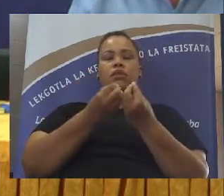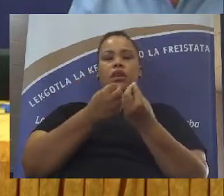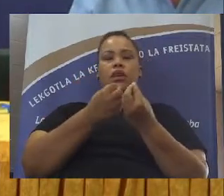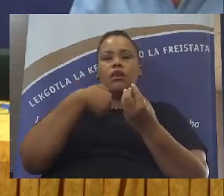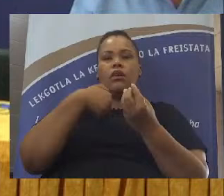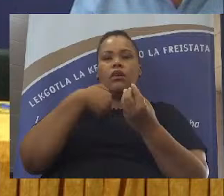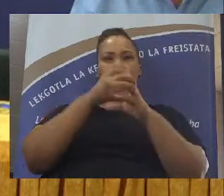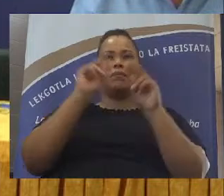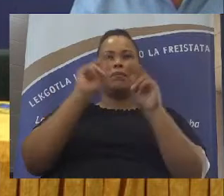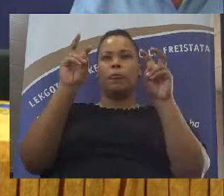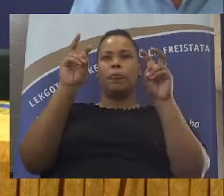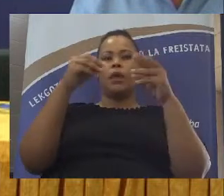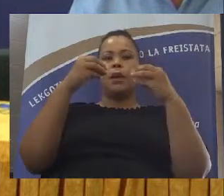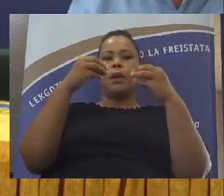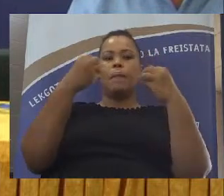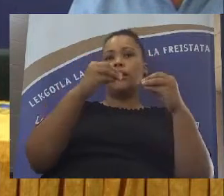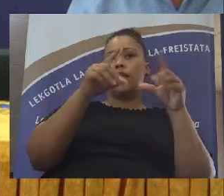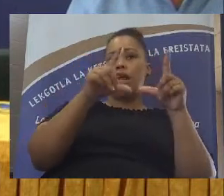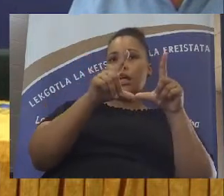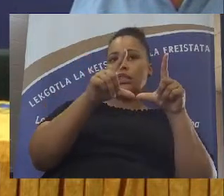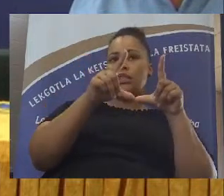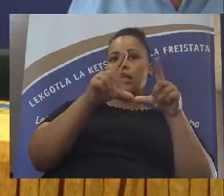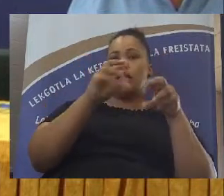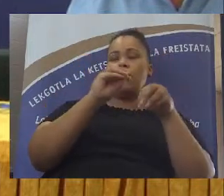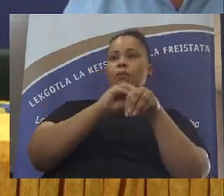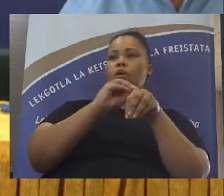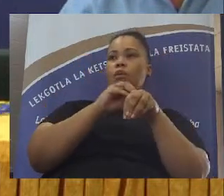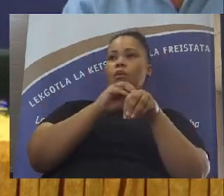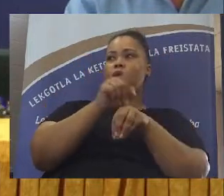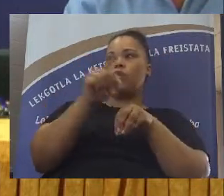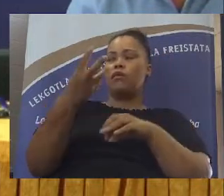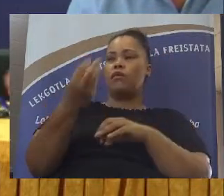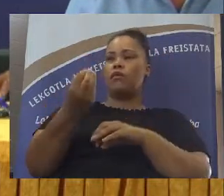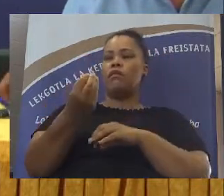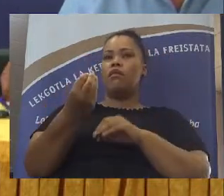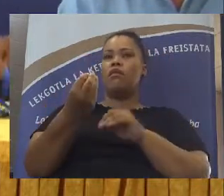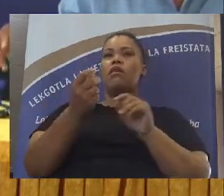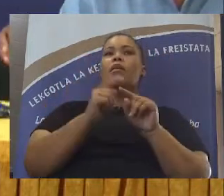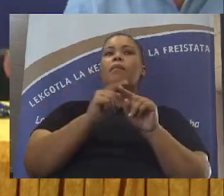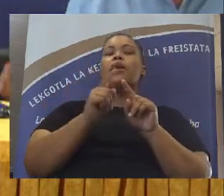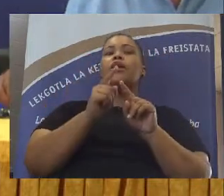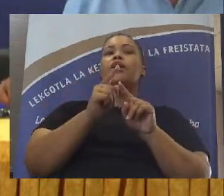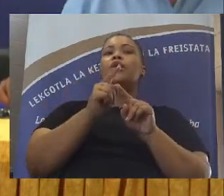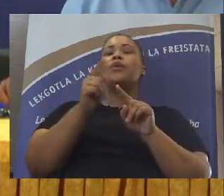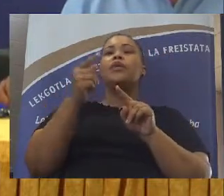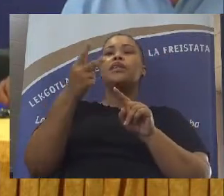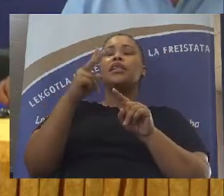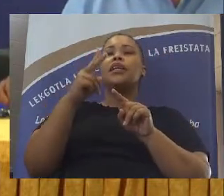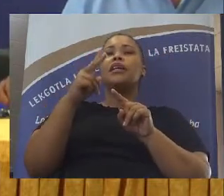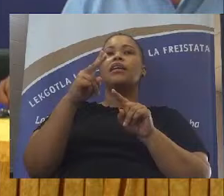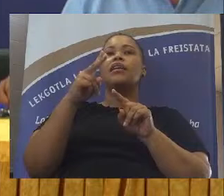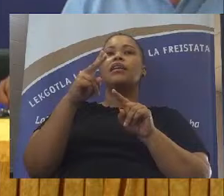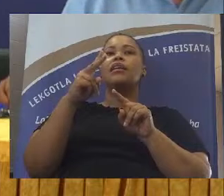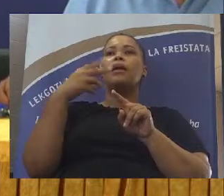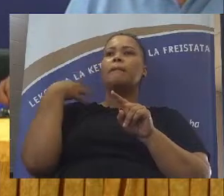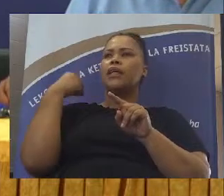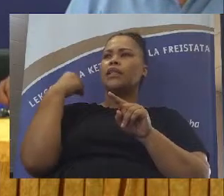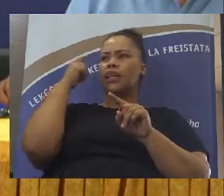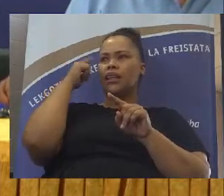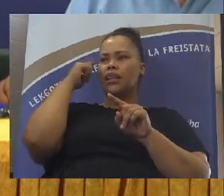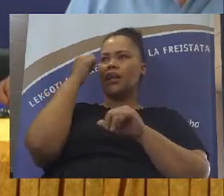around business licensings and the problems that you have with that. But you will know that the president has, I think 2 years